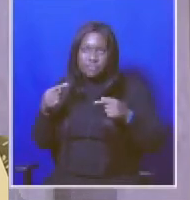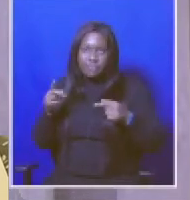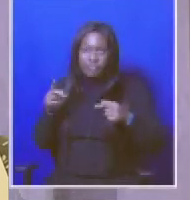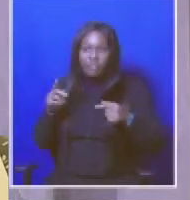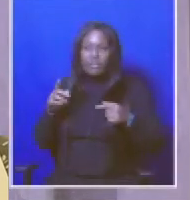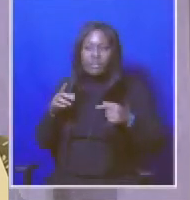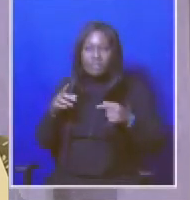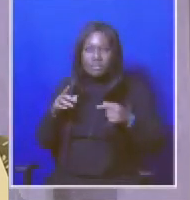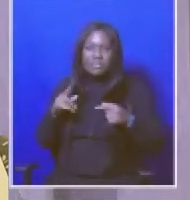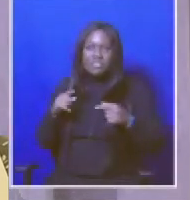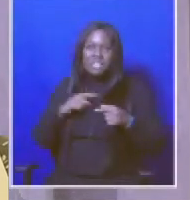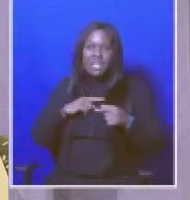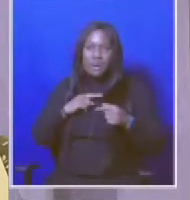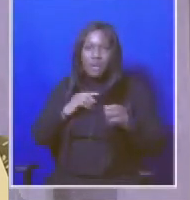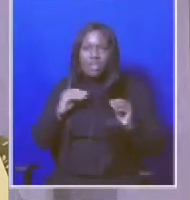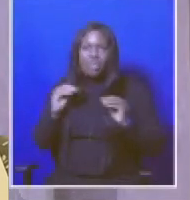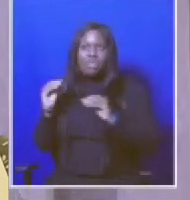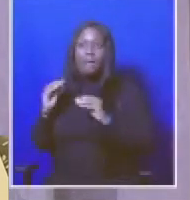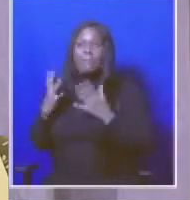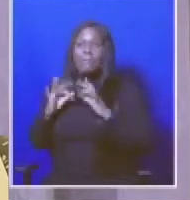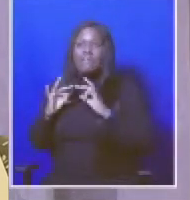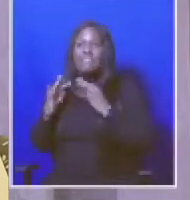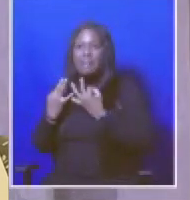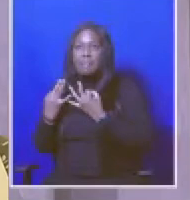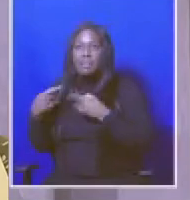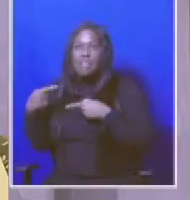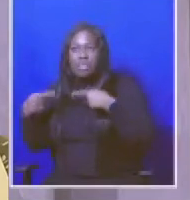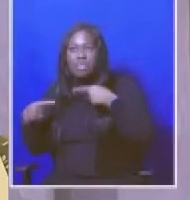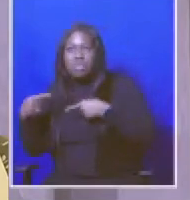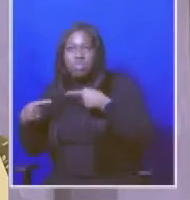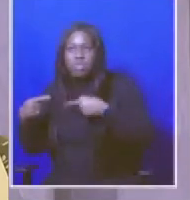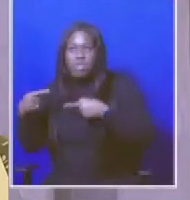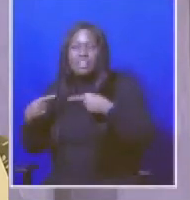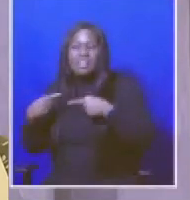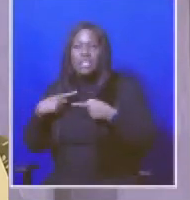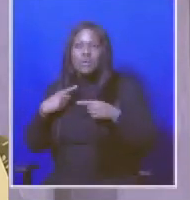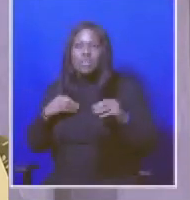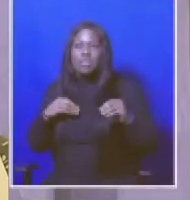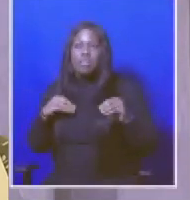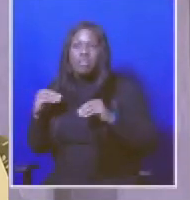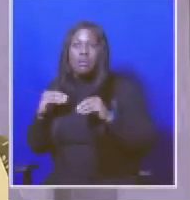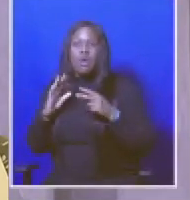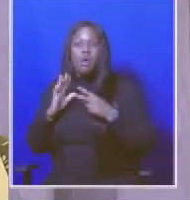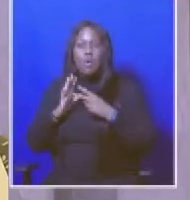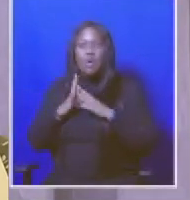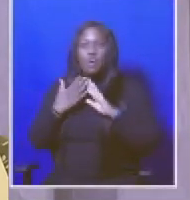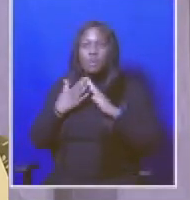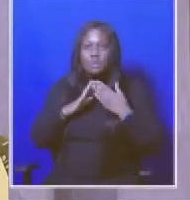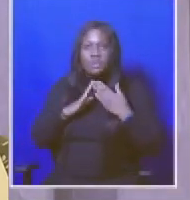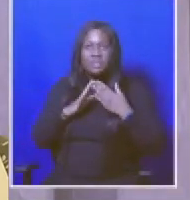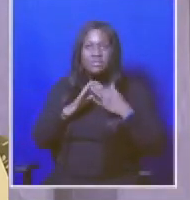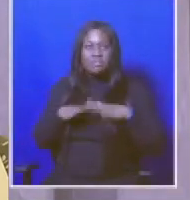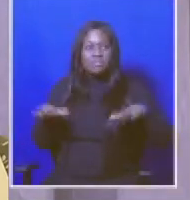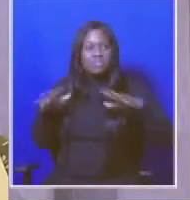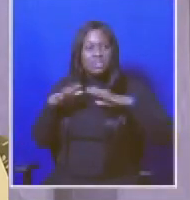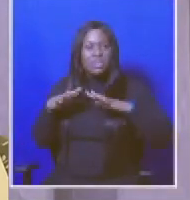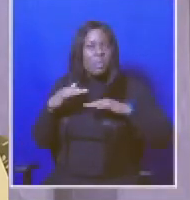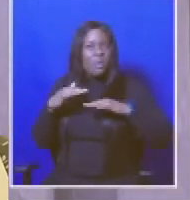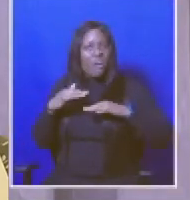claimants within families, or sometimes even communities who don't just